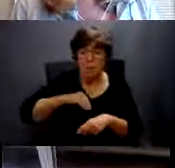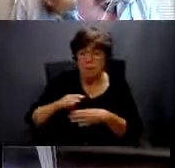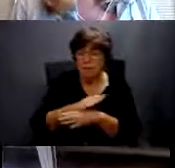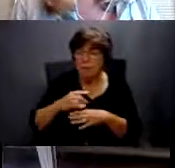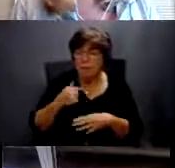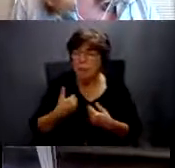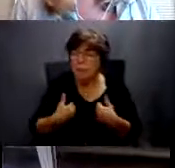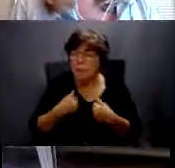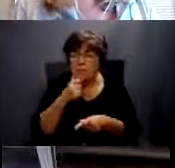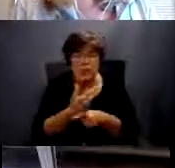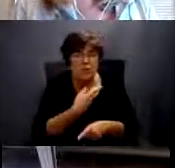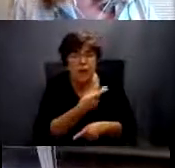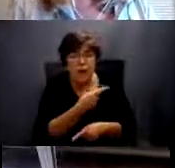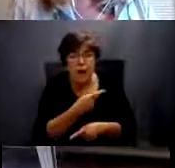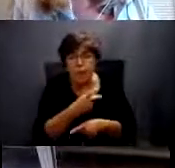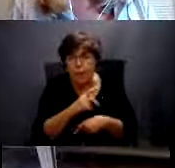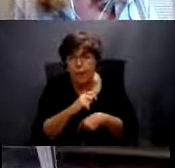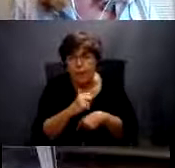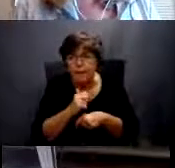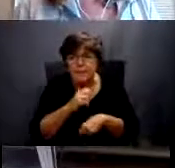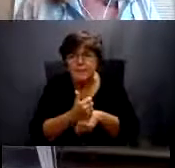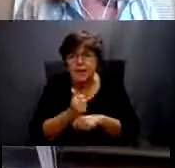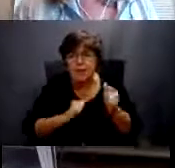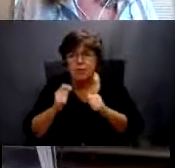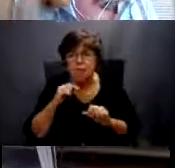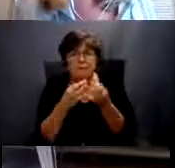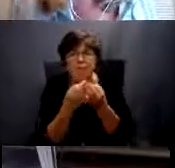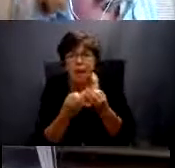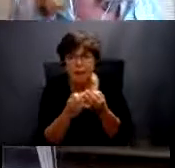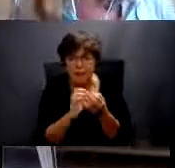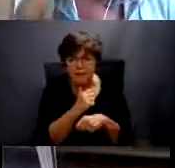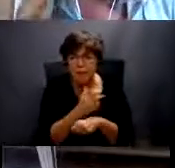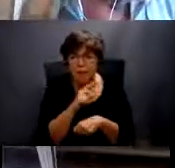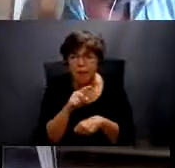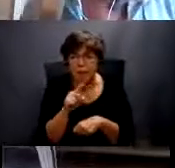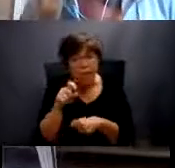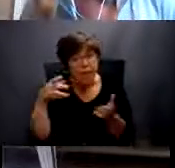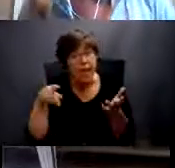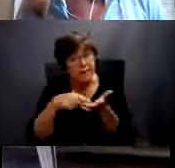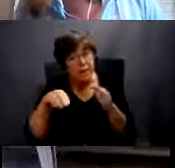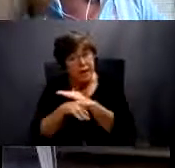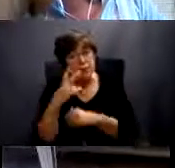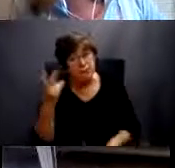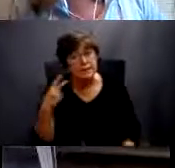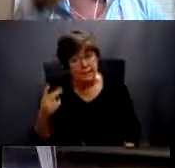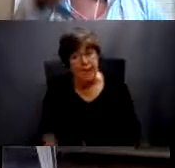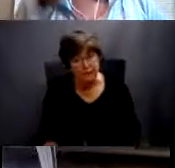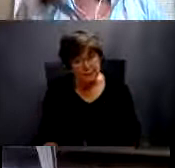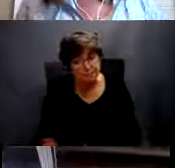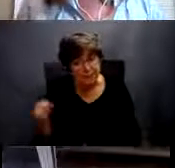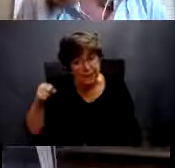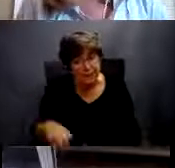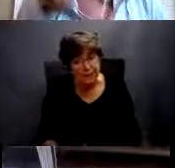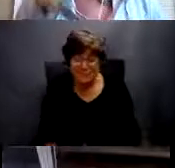I often would put together shows for my family, and yes, they had to pay admission to see us. So